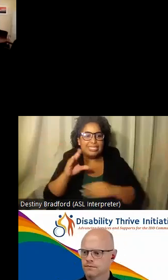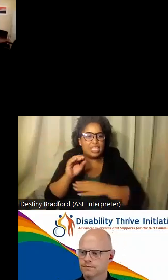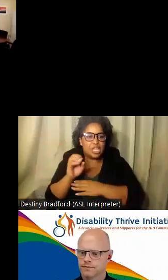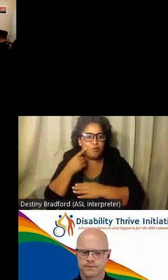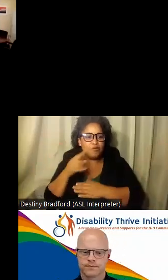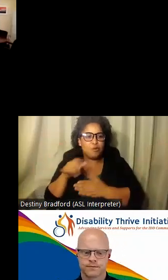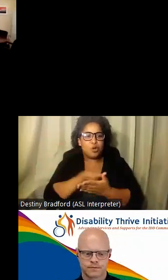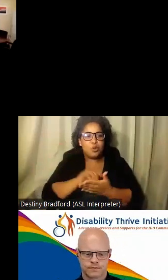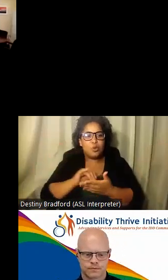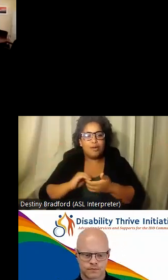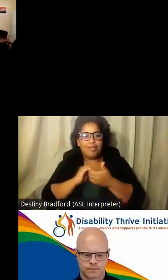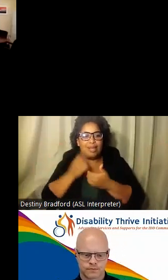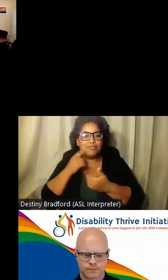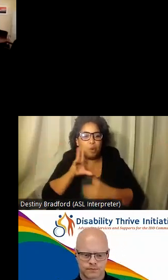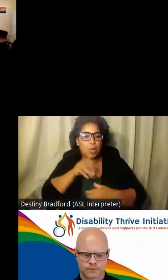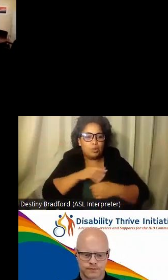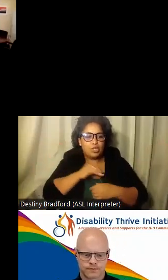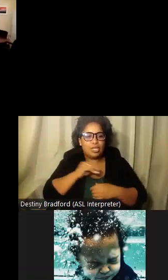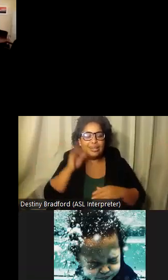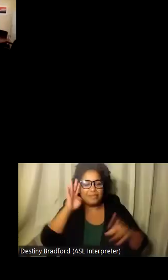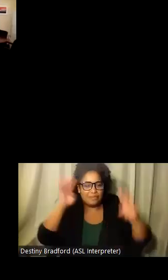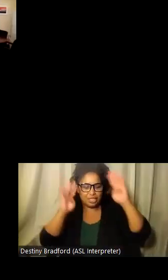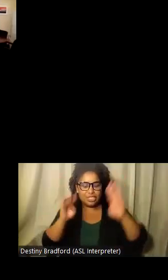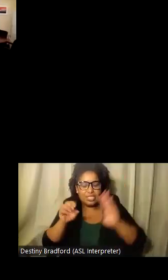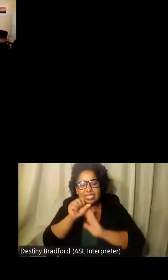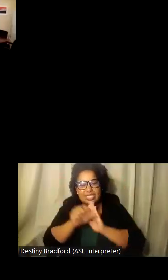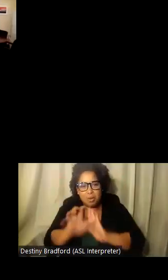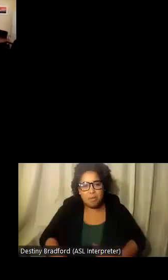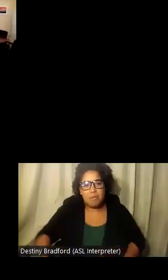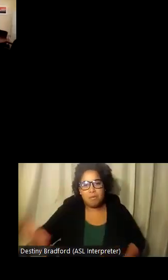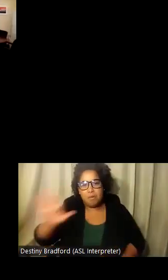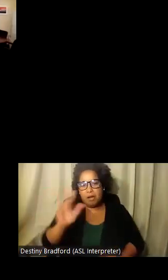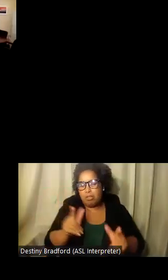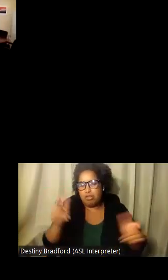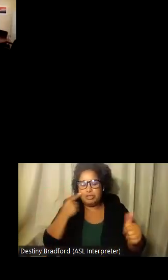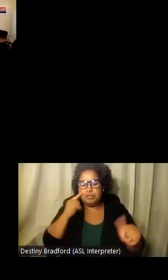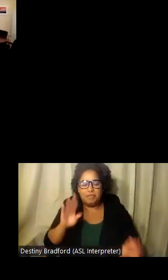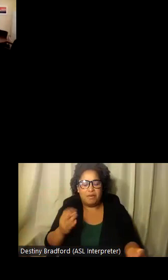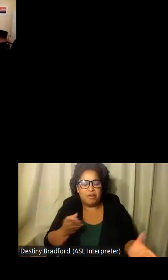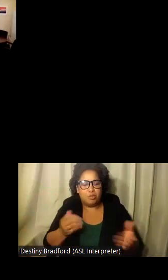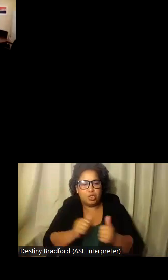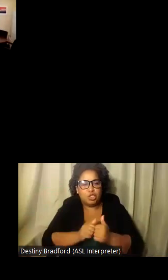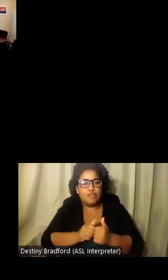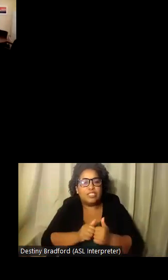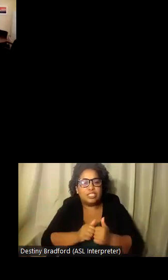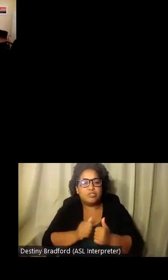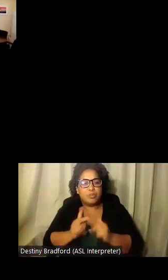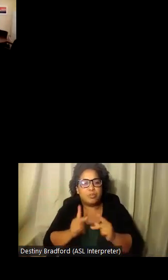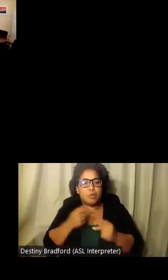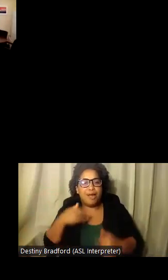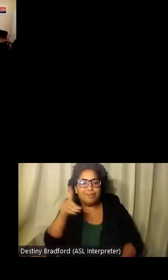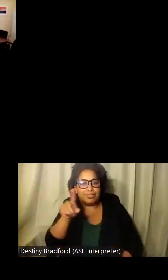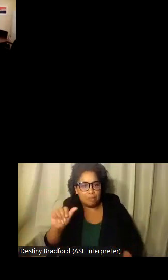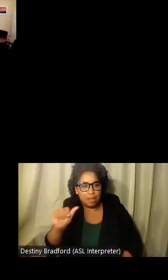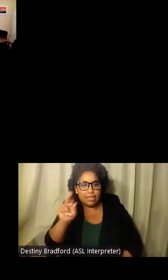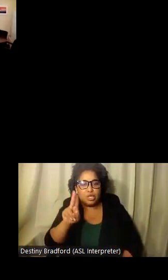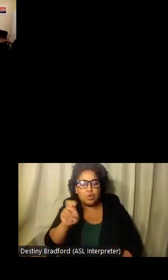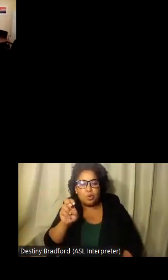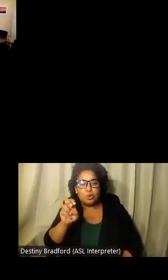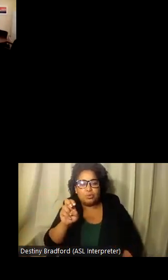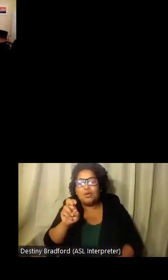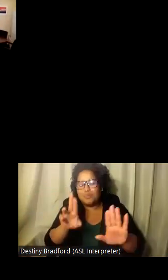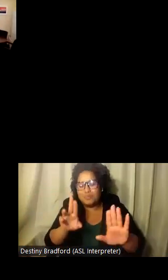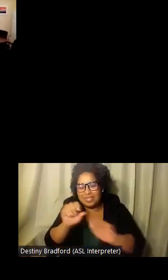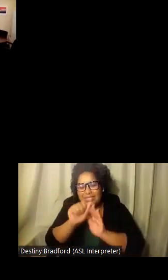and Innovation. We are the largest statewide association representing providers of services to people with disabilities across the state of New York. We